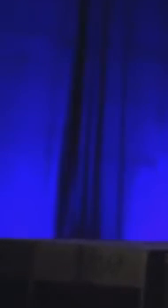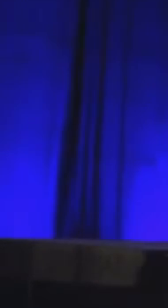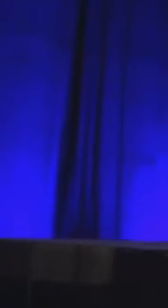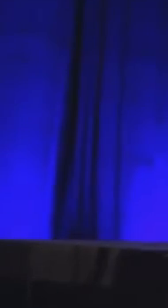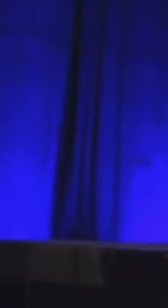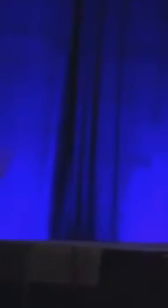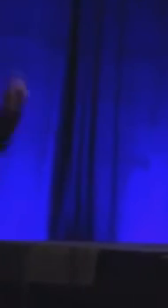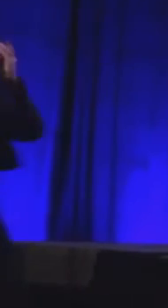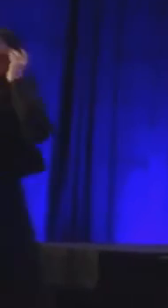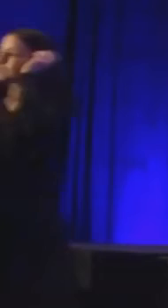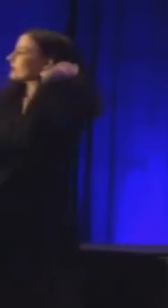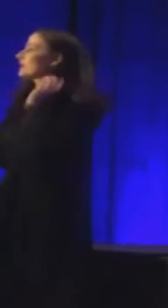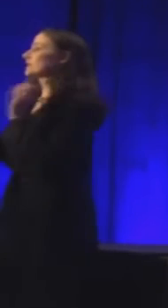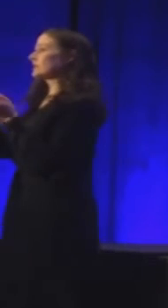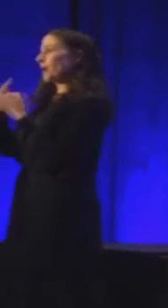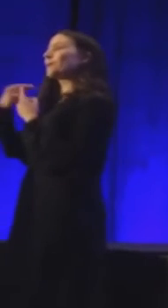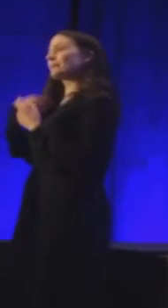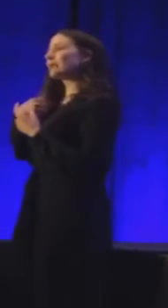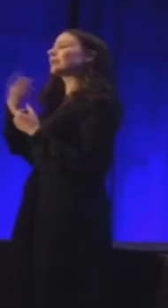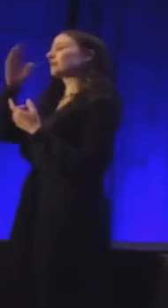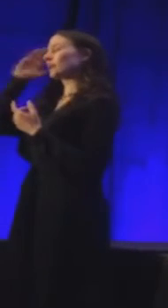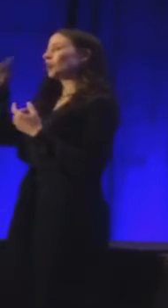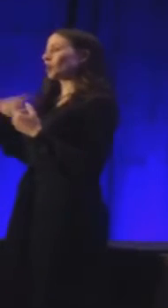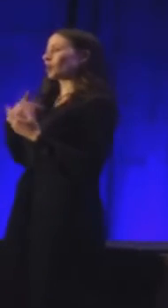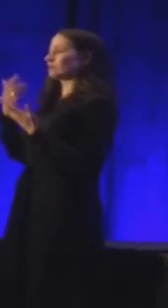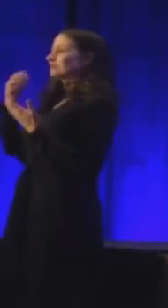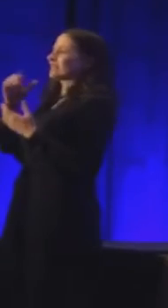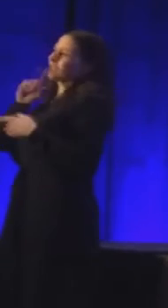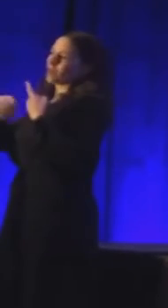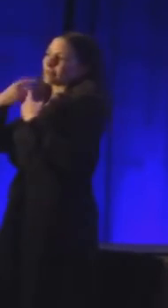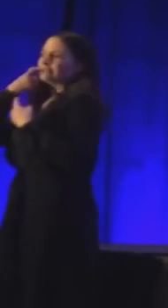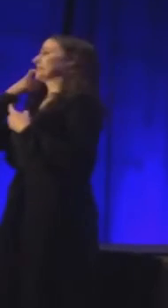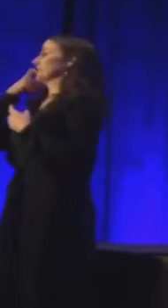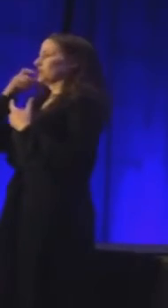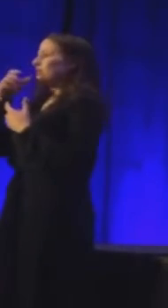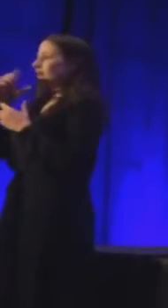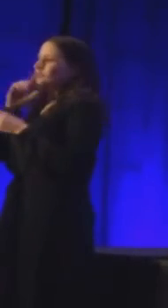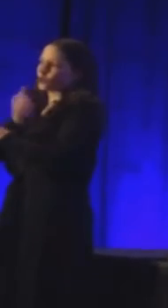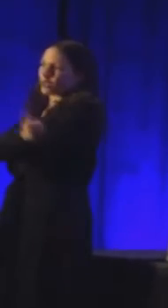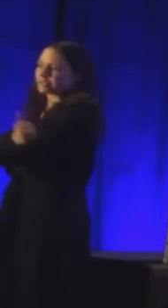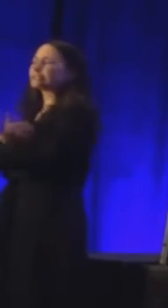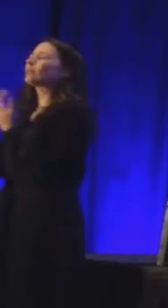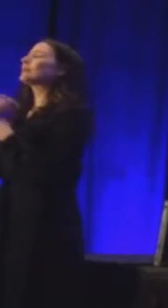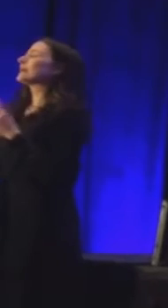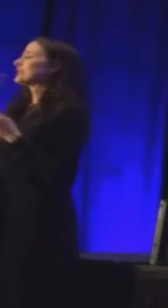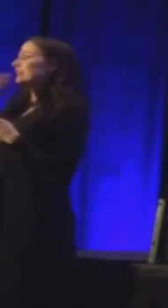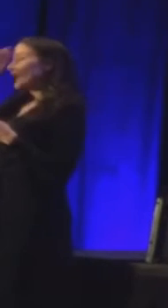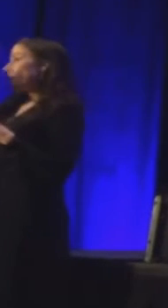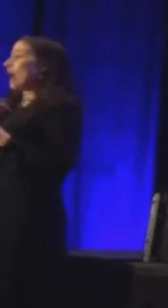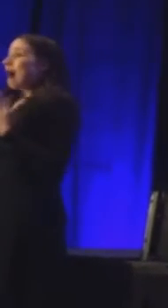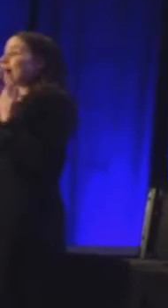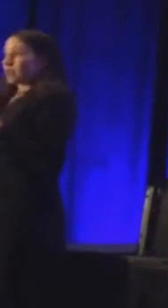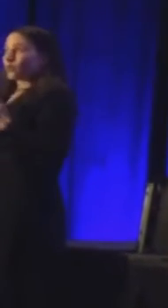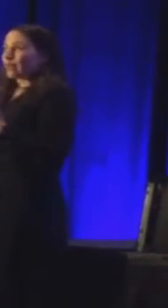myself. And getting to what I'm trying to get to is, it's awesome because I didn't know that later on, you know, people were coming up and